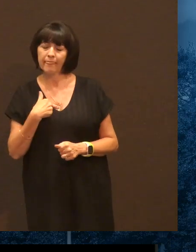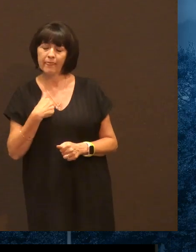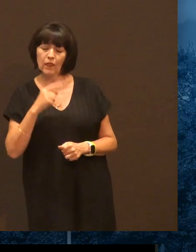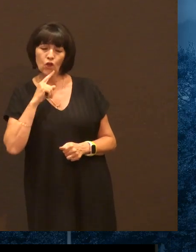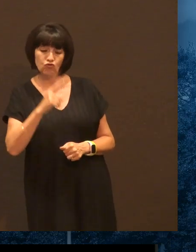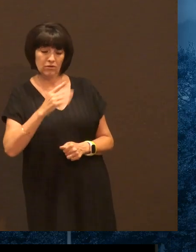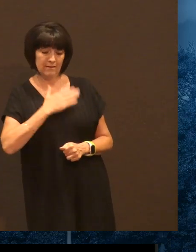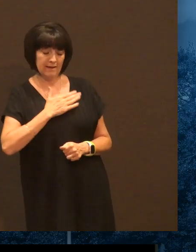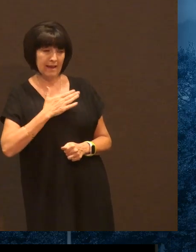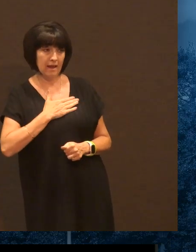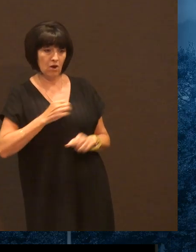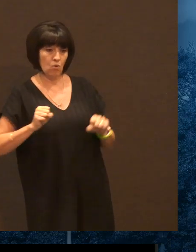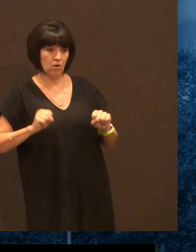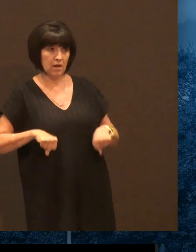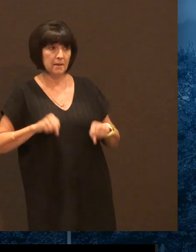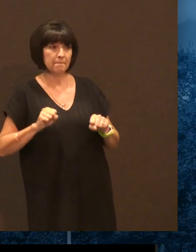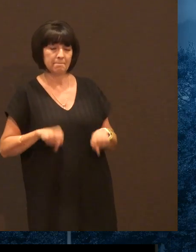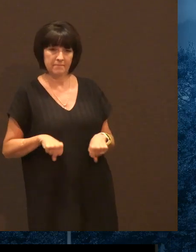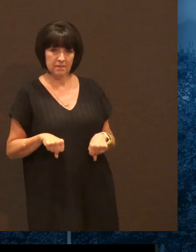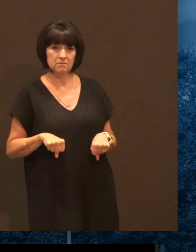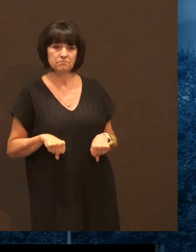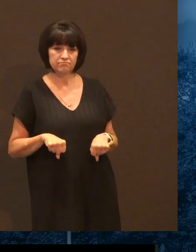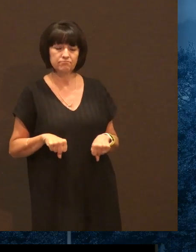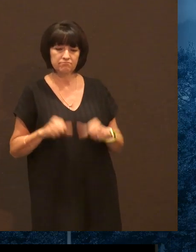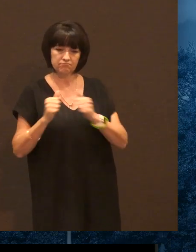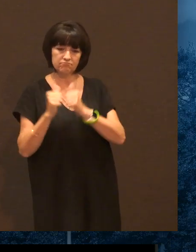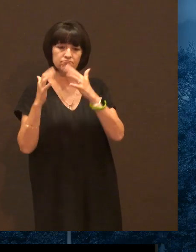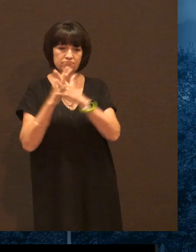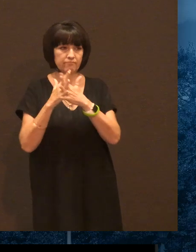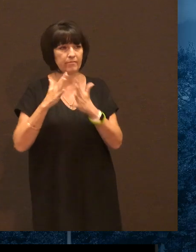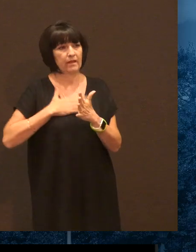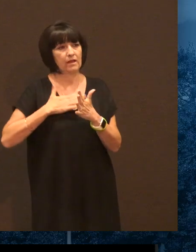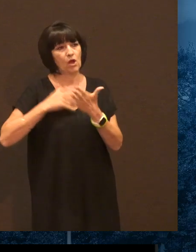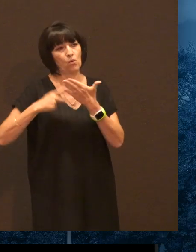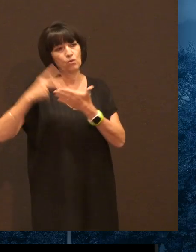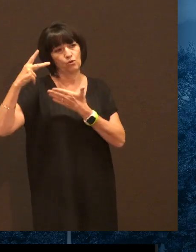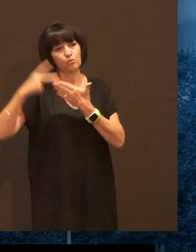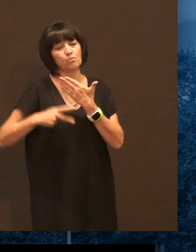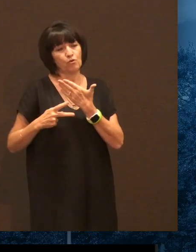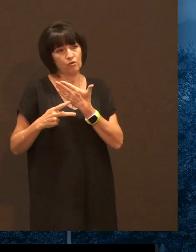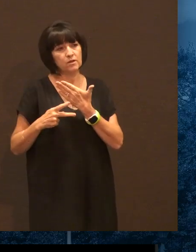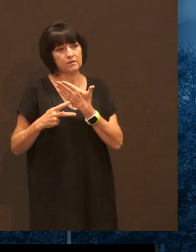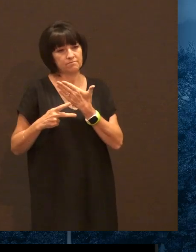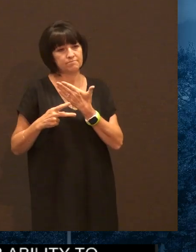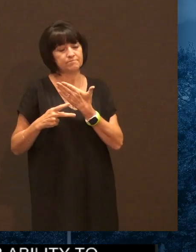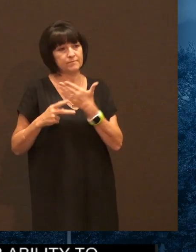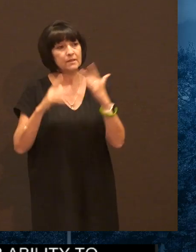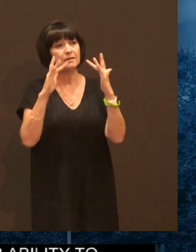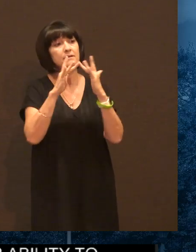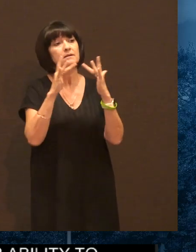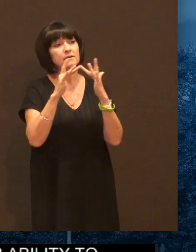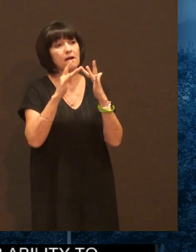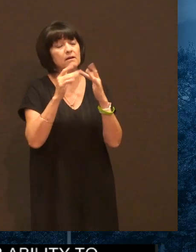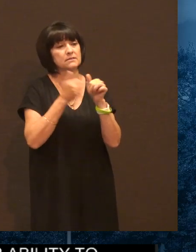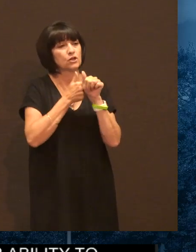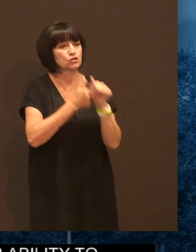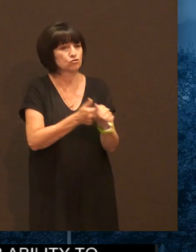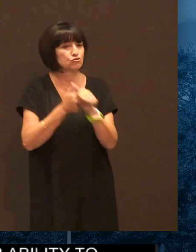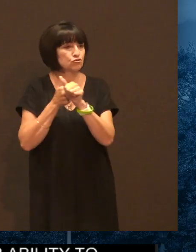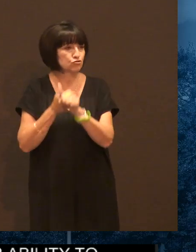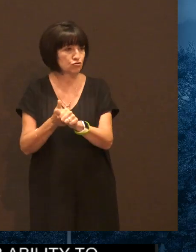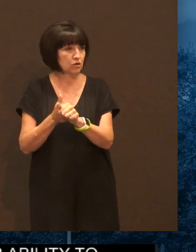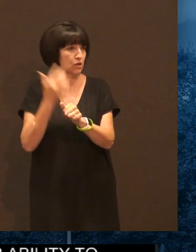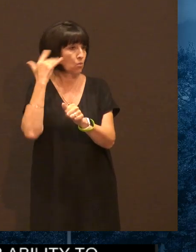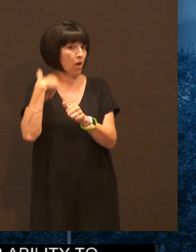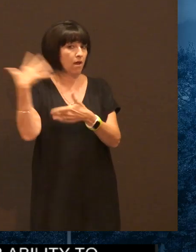ability to have stood up a robust contact tracing system in Delaware, beginning with the National